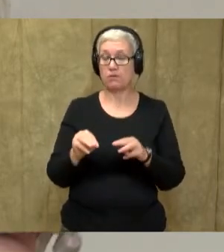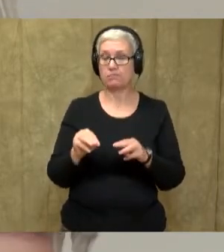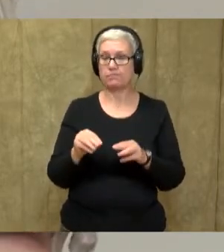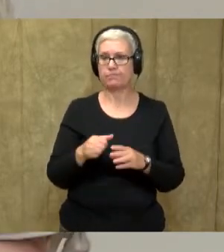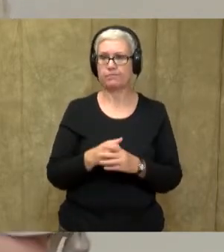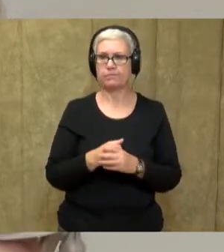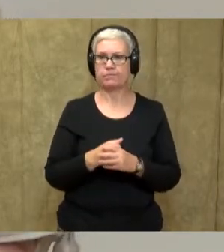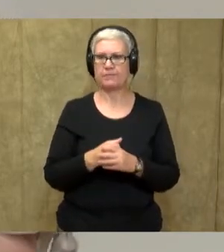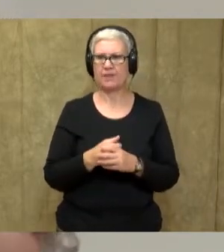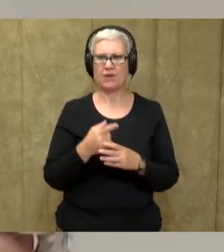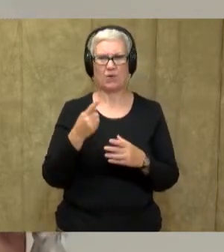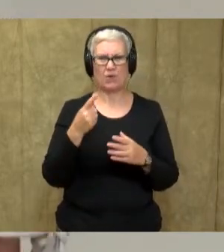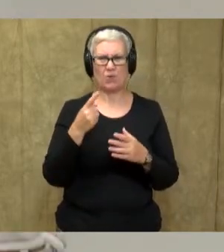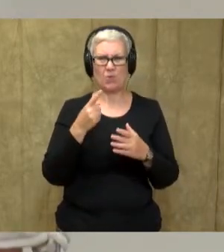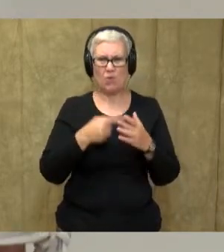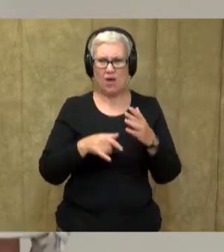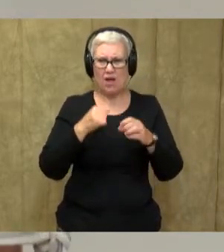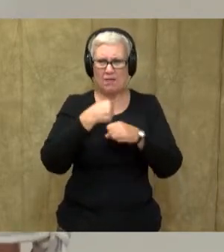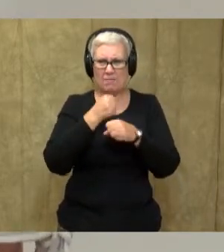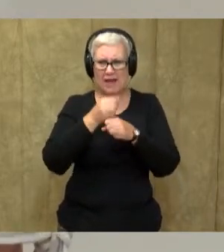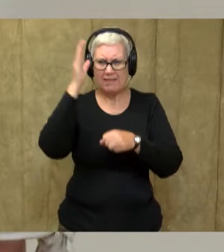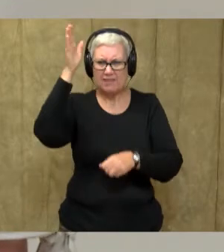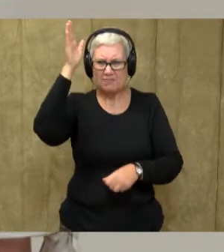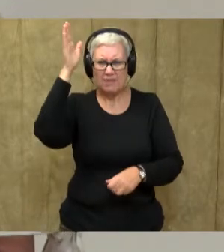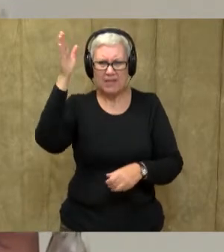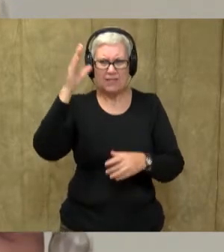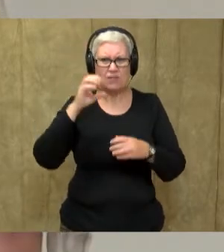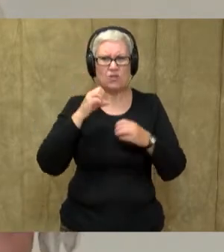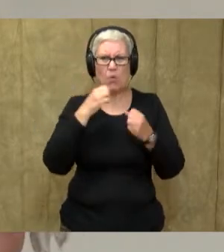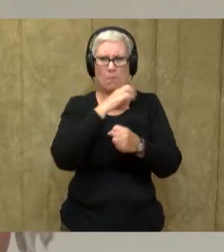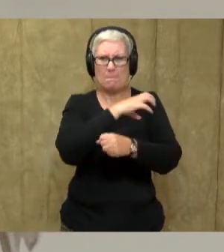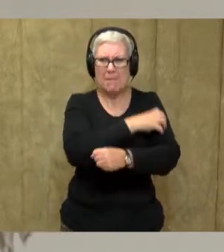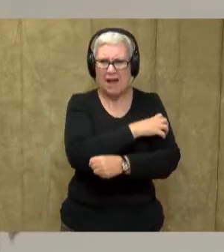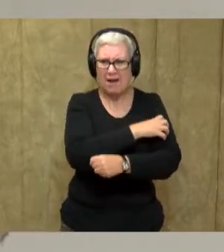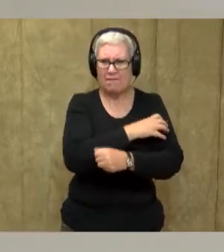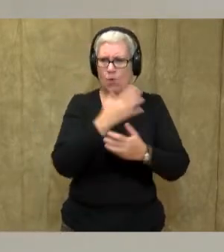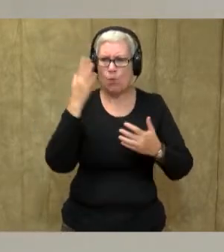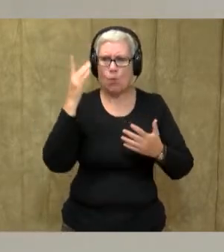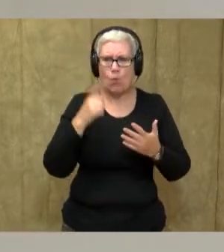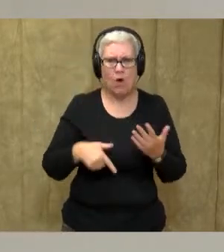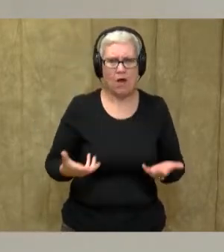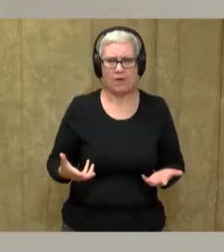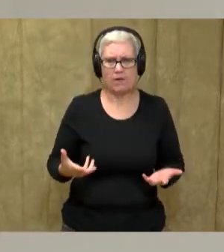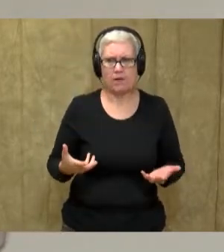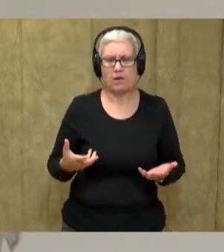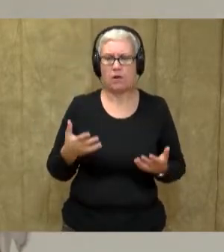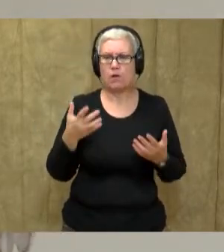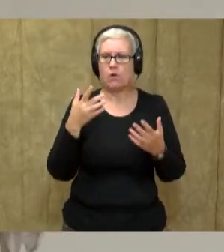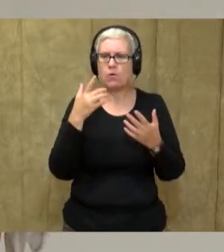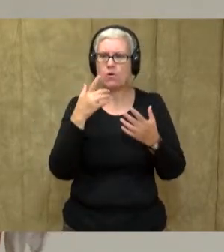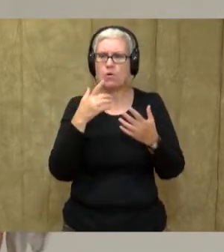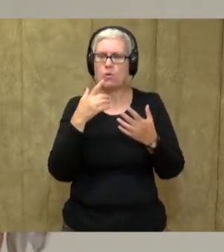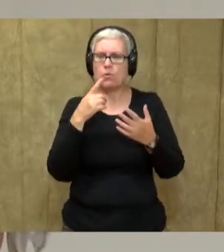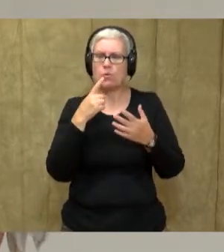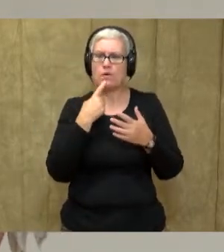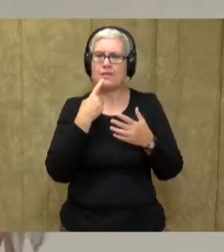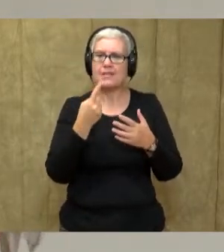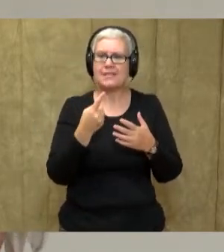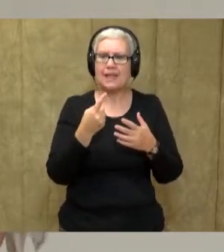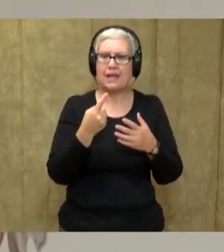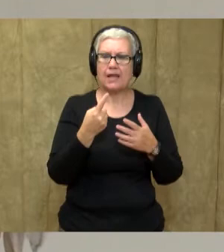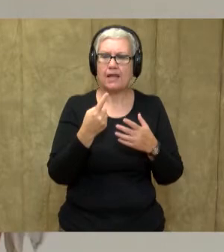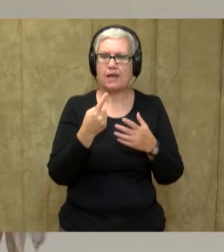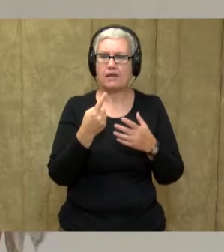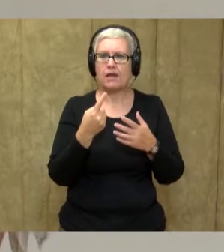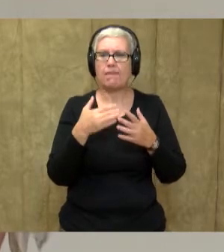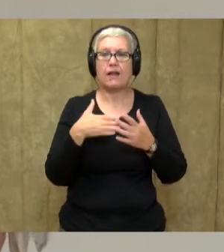what is it that makes his speech so powerful? What is it that makes what he is saying so powerful that he